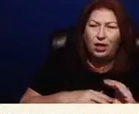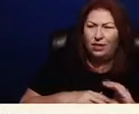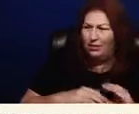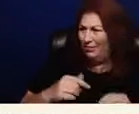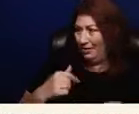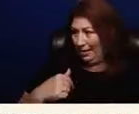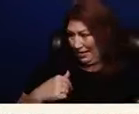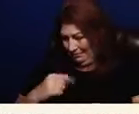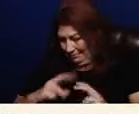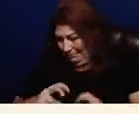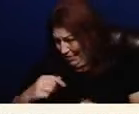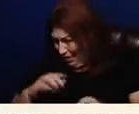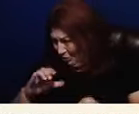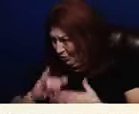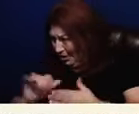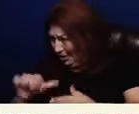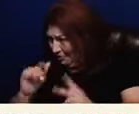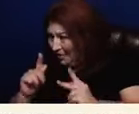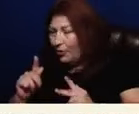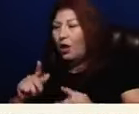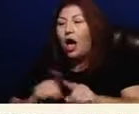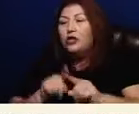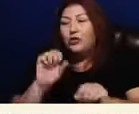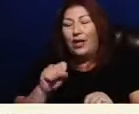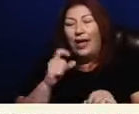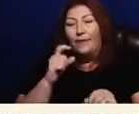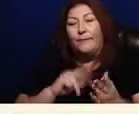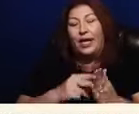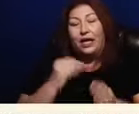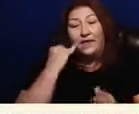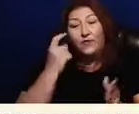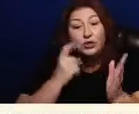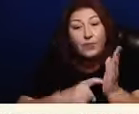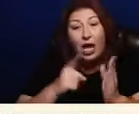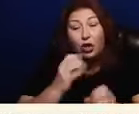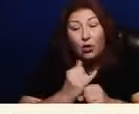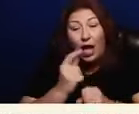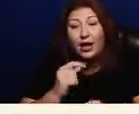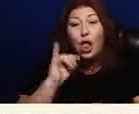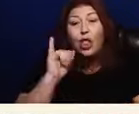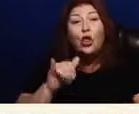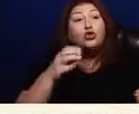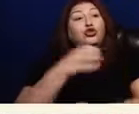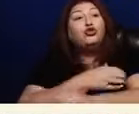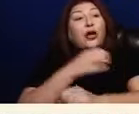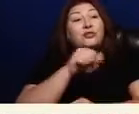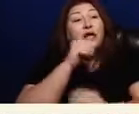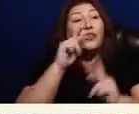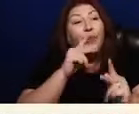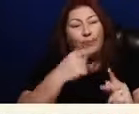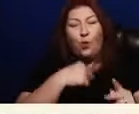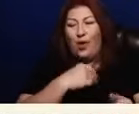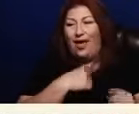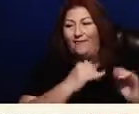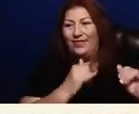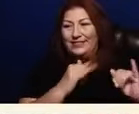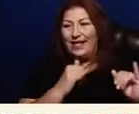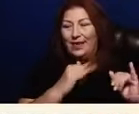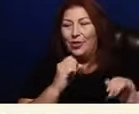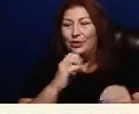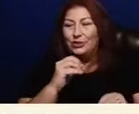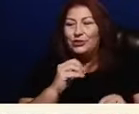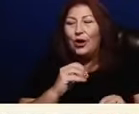people? But it can also mean if you spot it, you got it, that those strengths in other people, that we have those strengths too. And so I'd love for you to